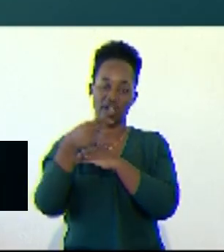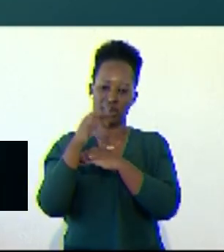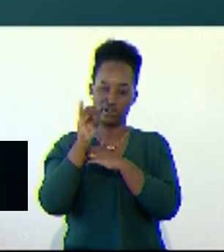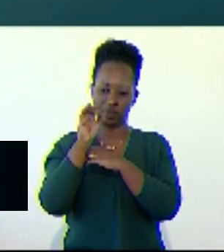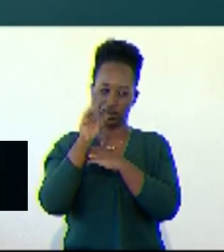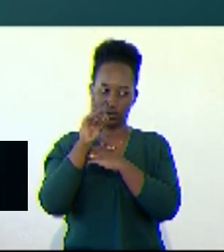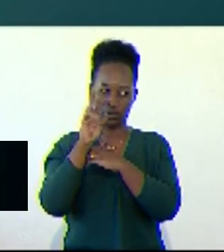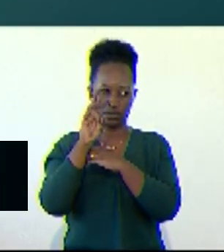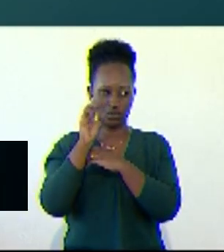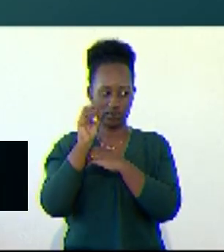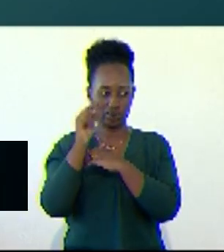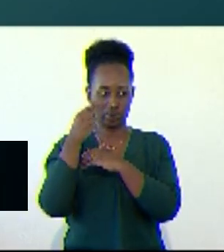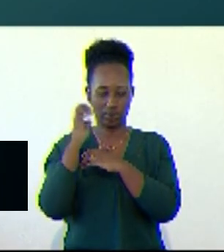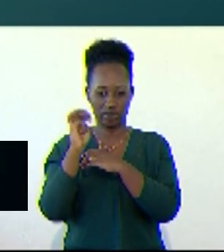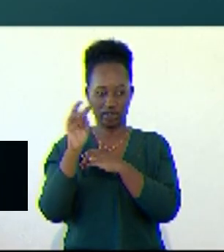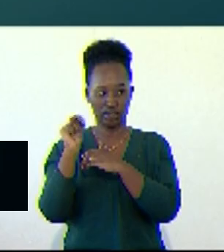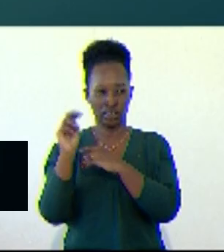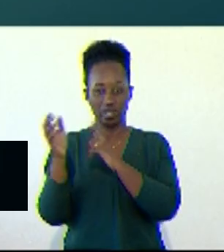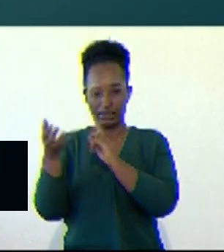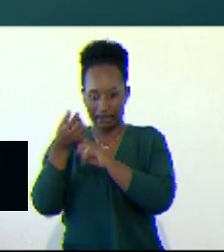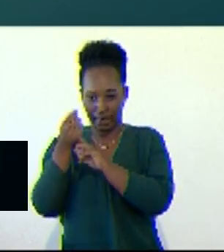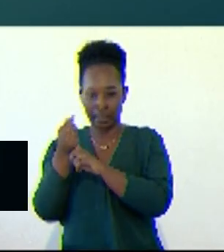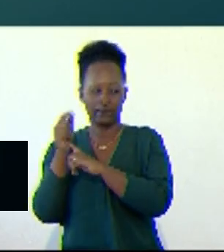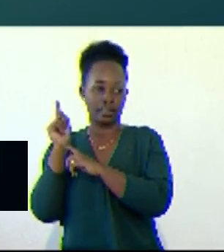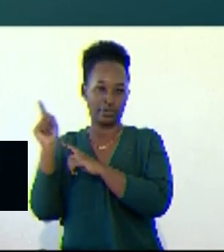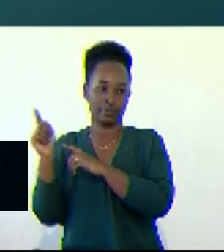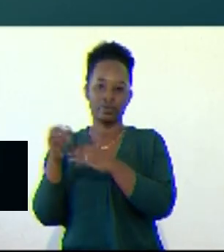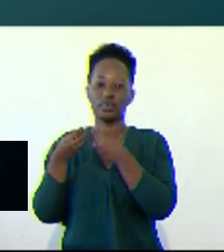its lone pair, giving us an amine